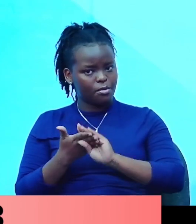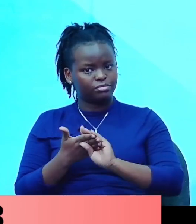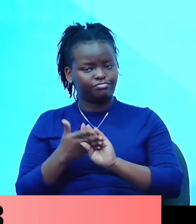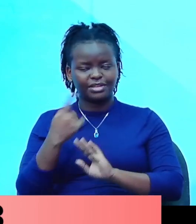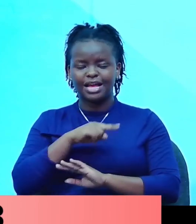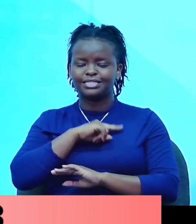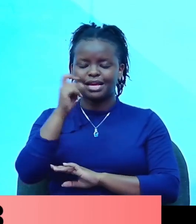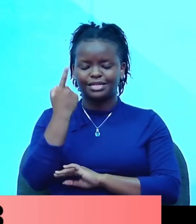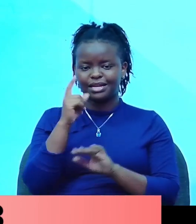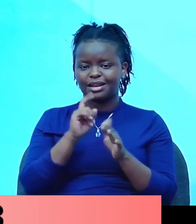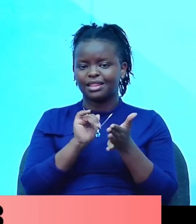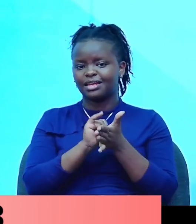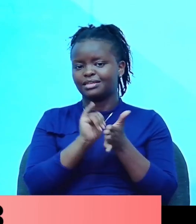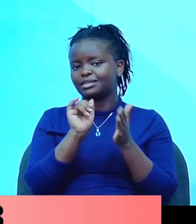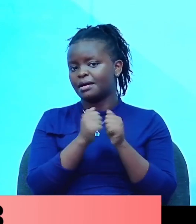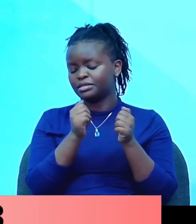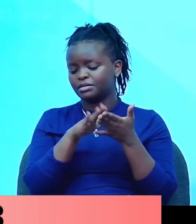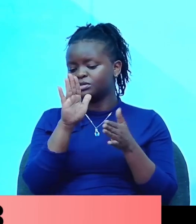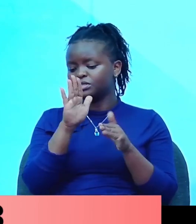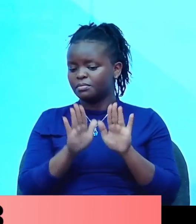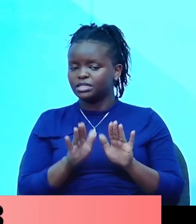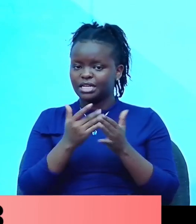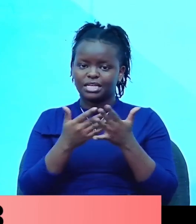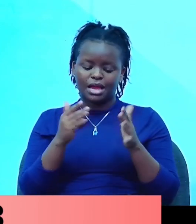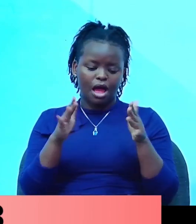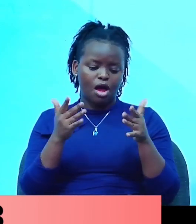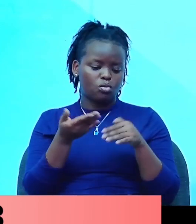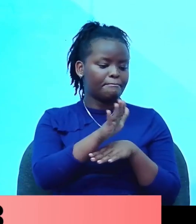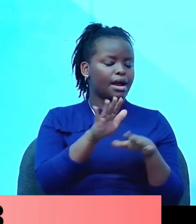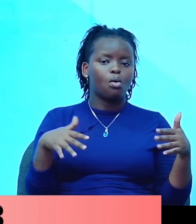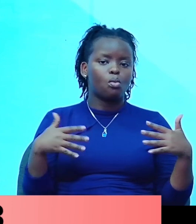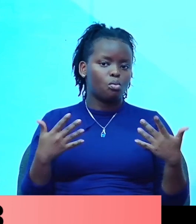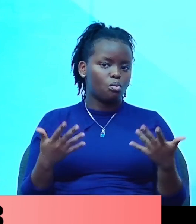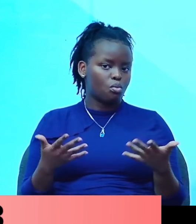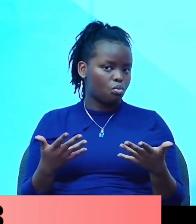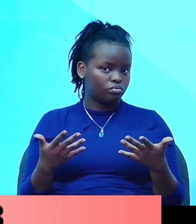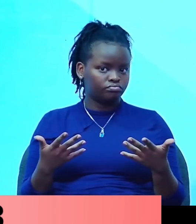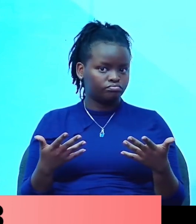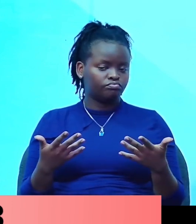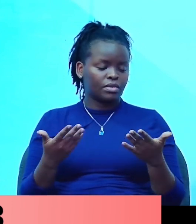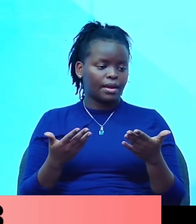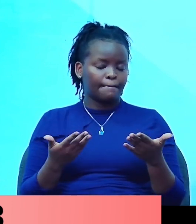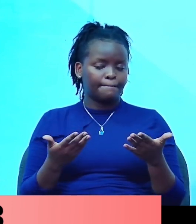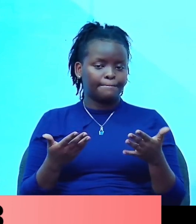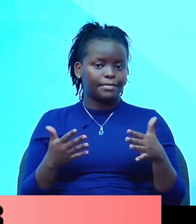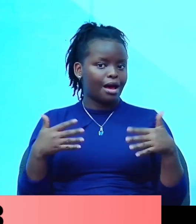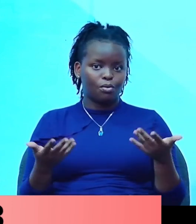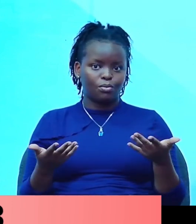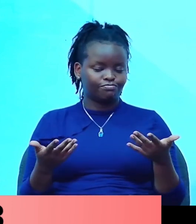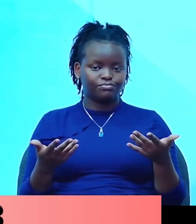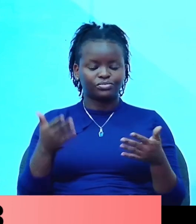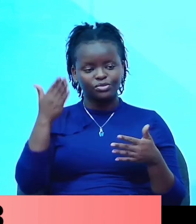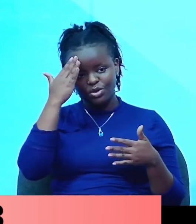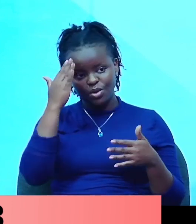think the most important thing is how do you come back? Yeah, how do you come back? They come back like a phoenix. You always rise. You could come back